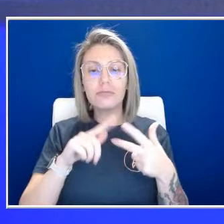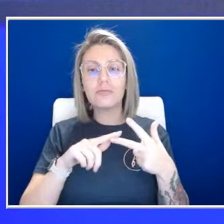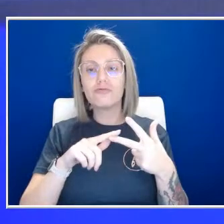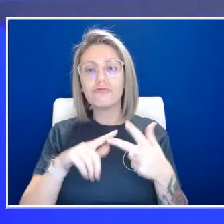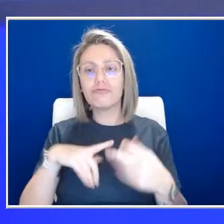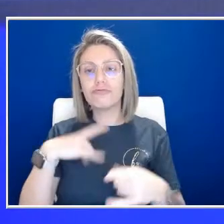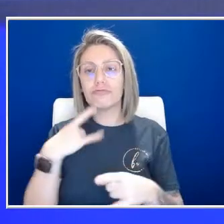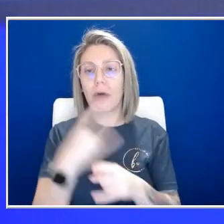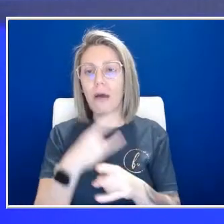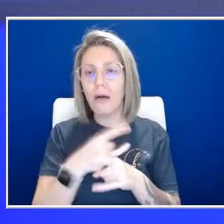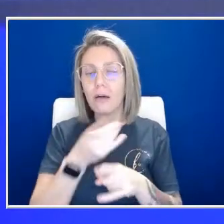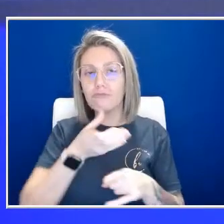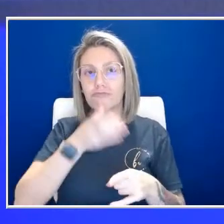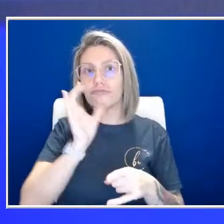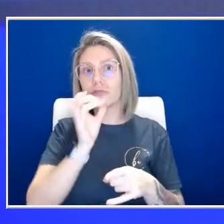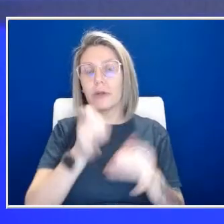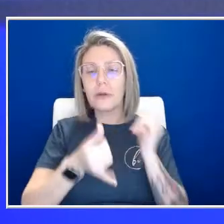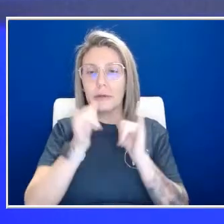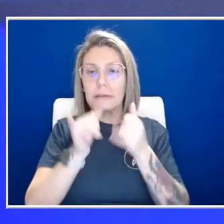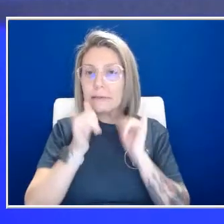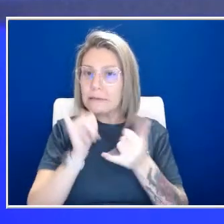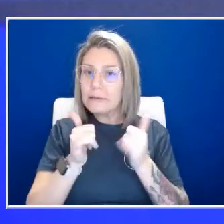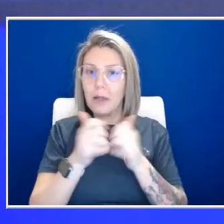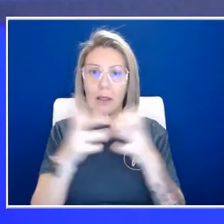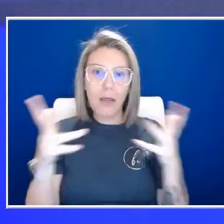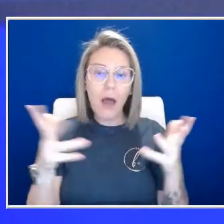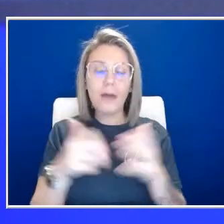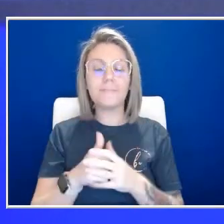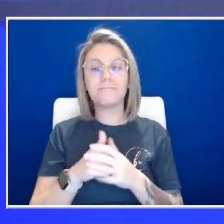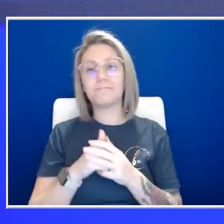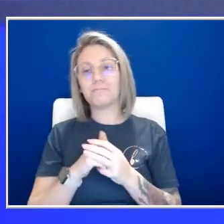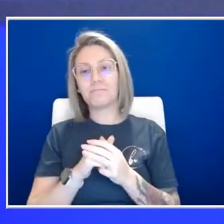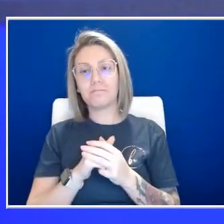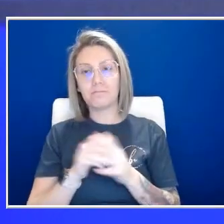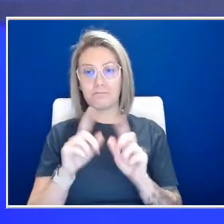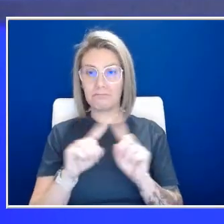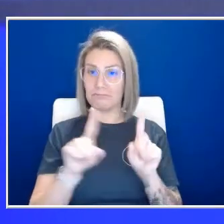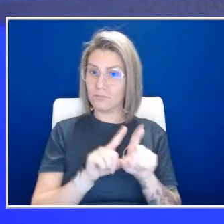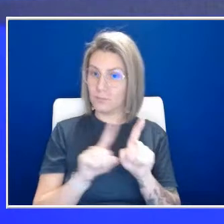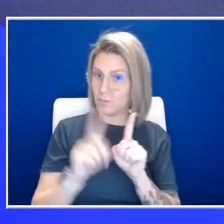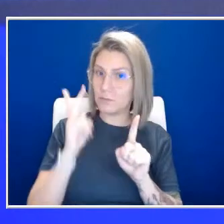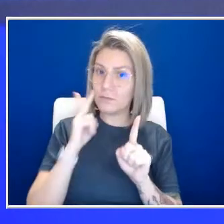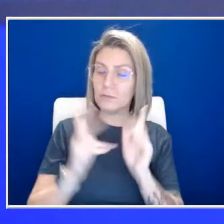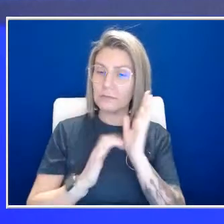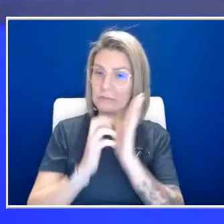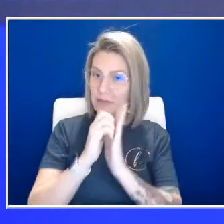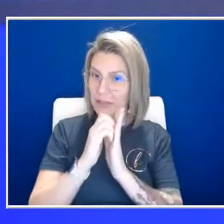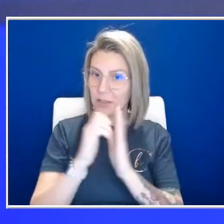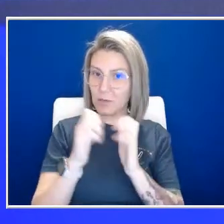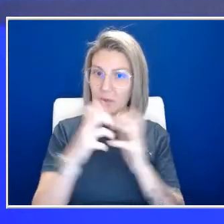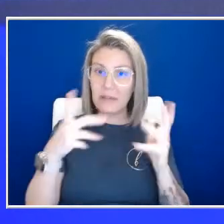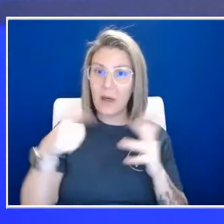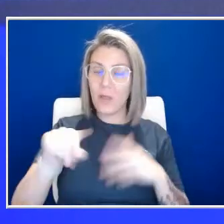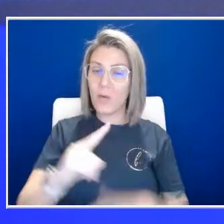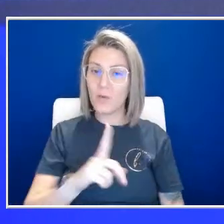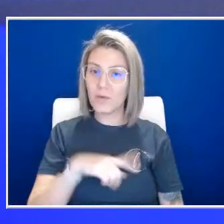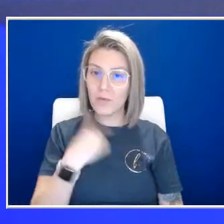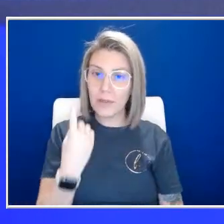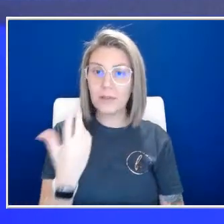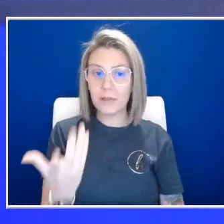to excess. But we also see these cancers in patients without those risk factors. And for